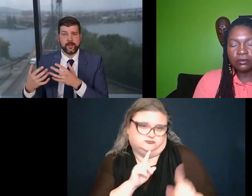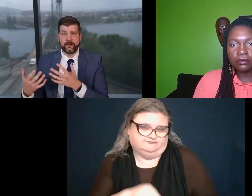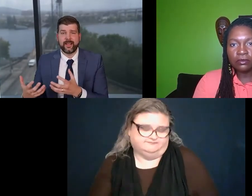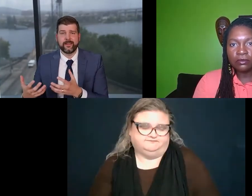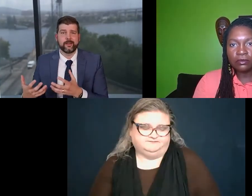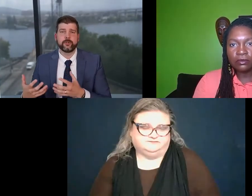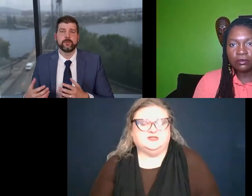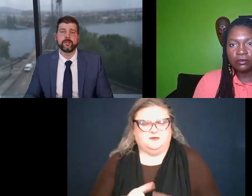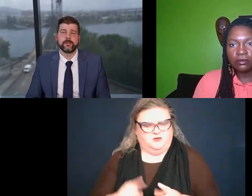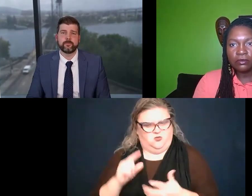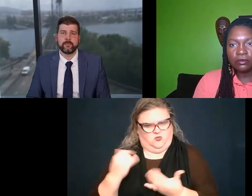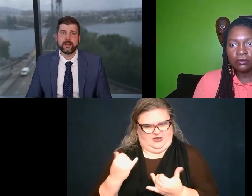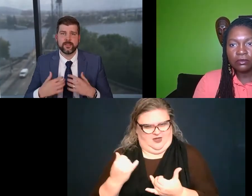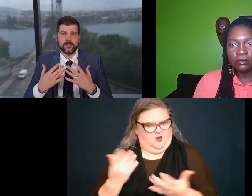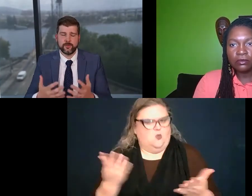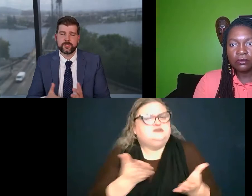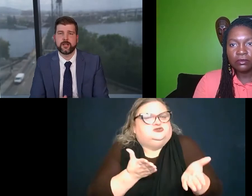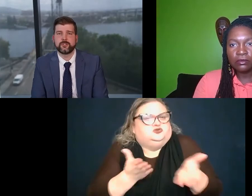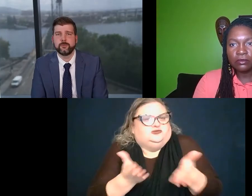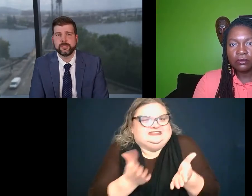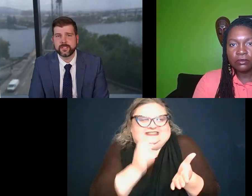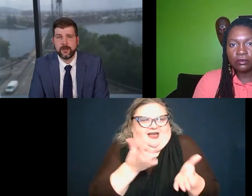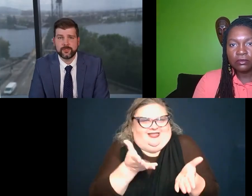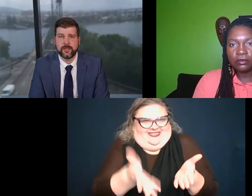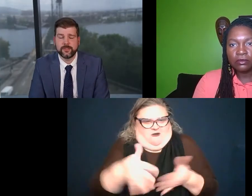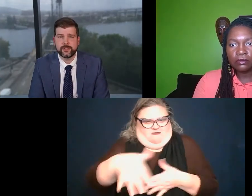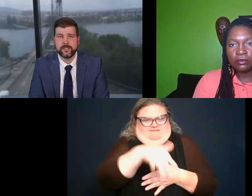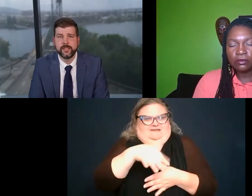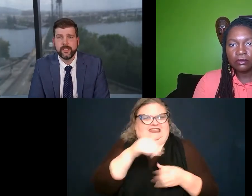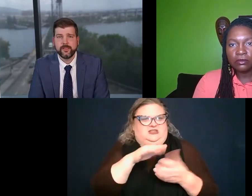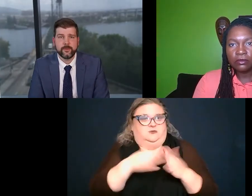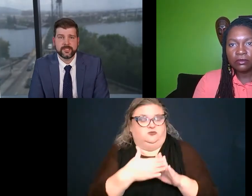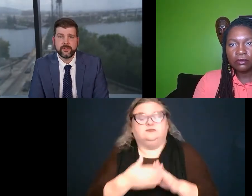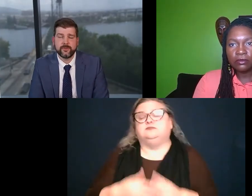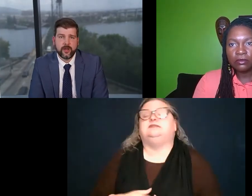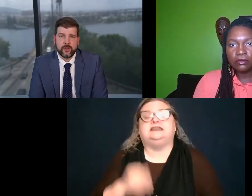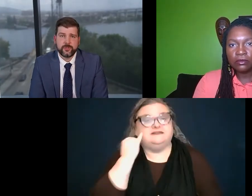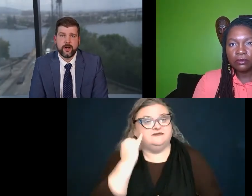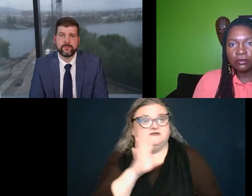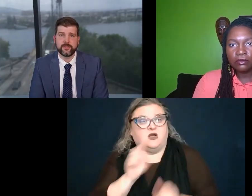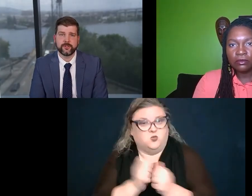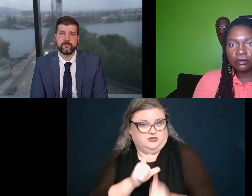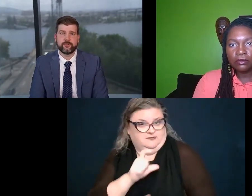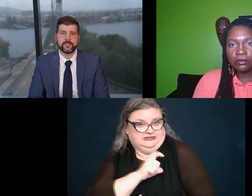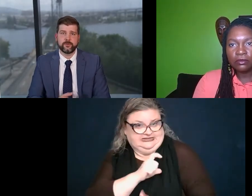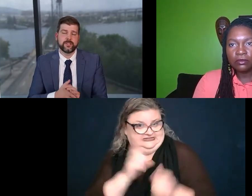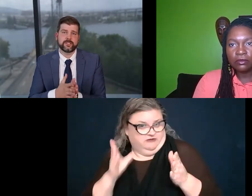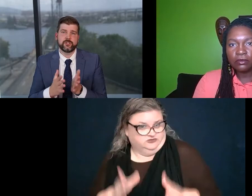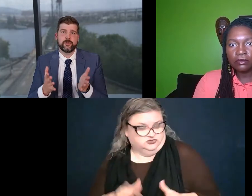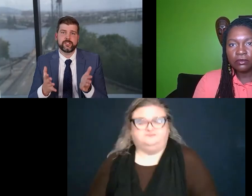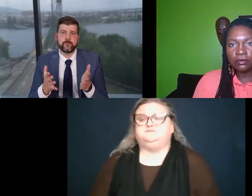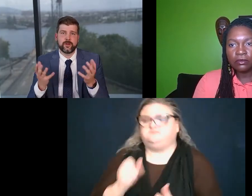now that are not in our community. I mean, I think if you talk to a police officer on the street, they would tell you that all too often they're confronted